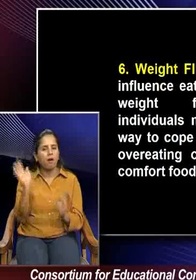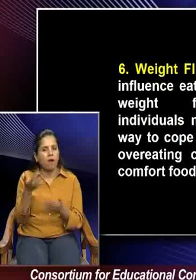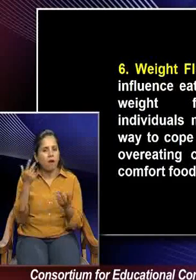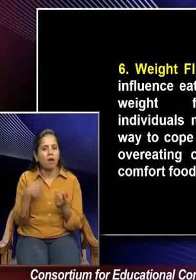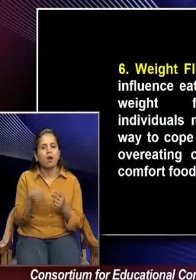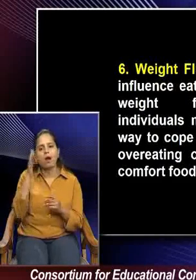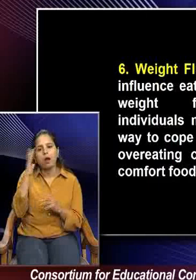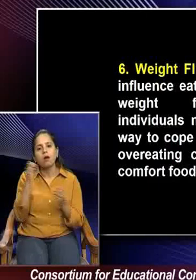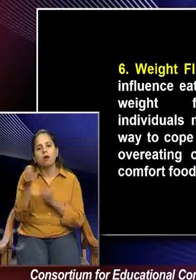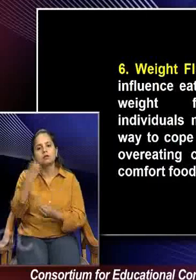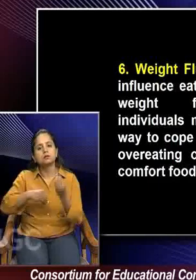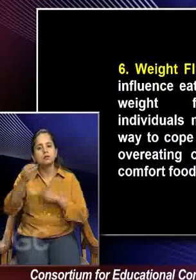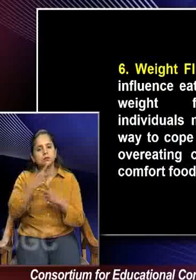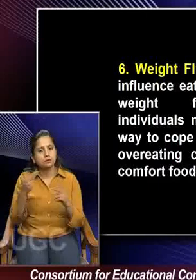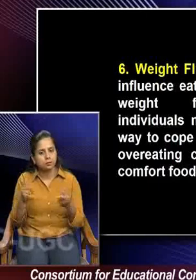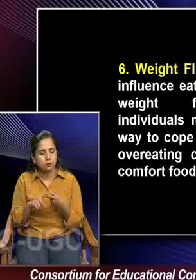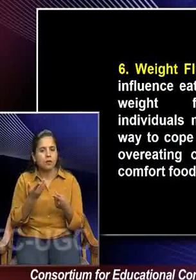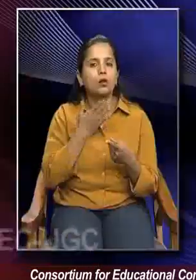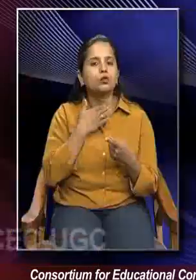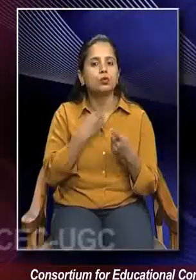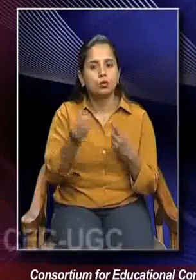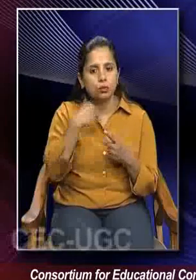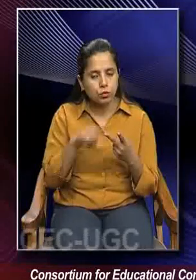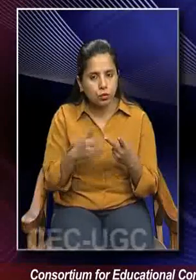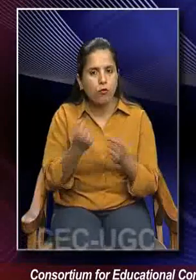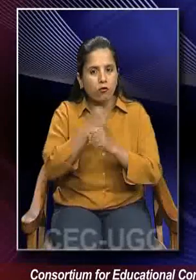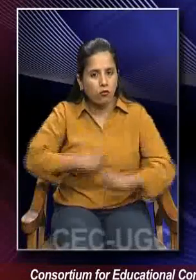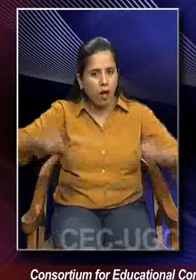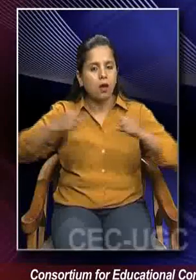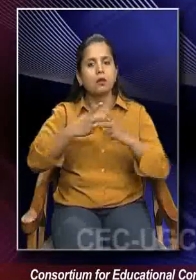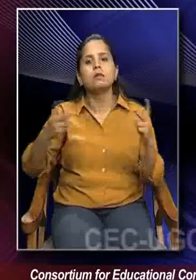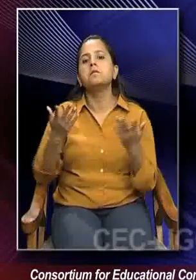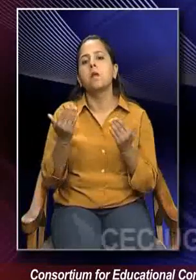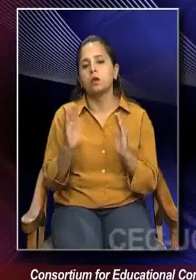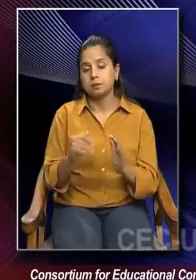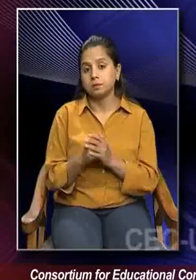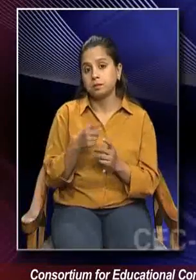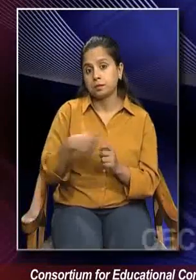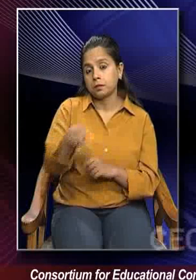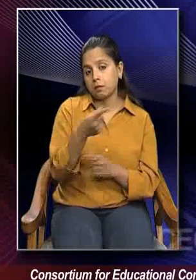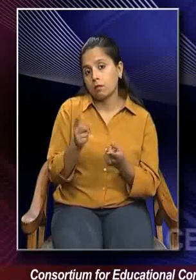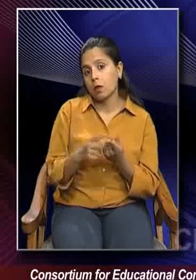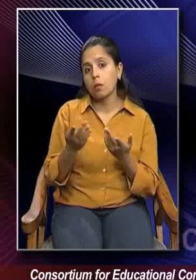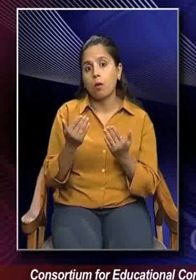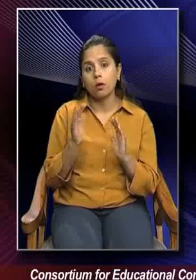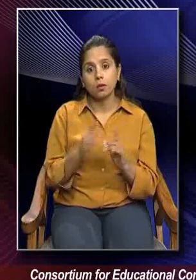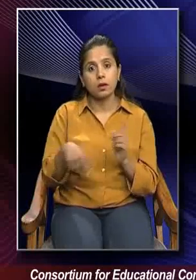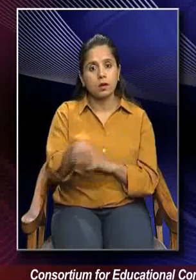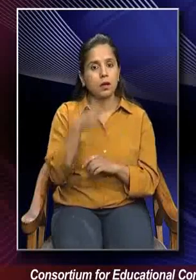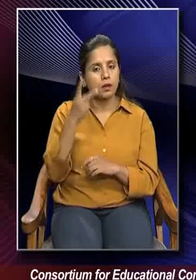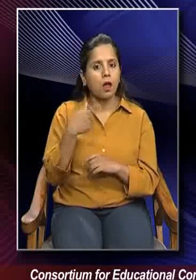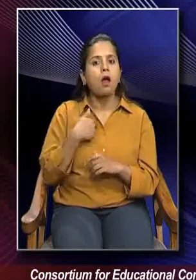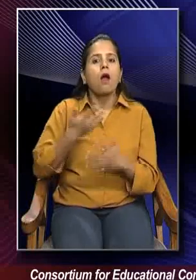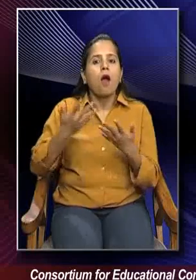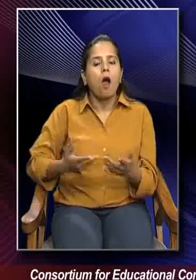comfort foods like sugar and fat. This can contribute to a weight